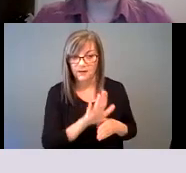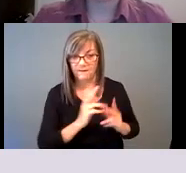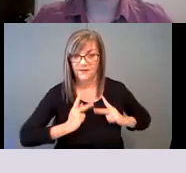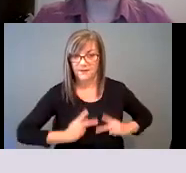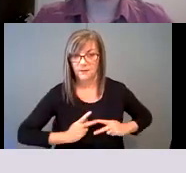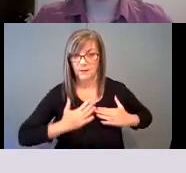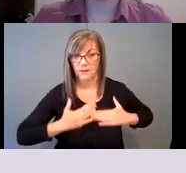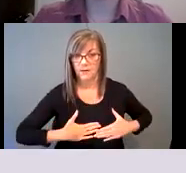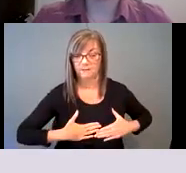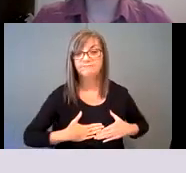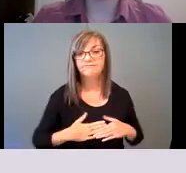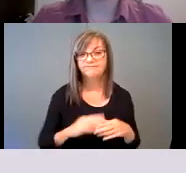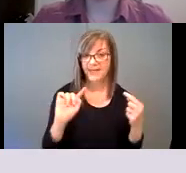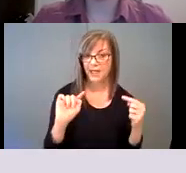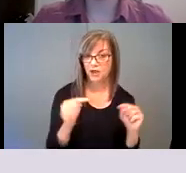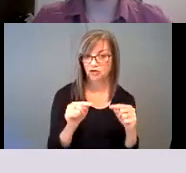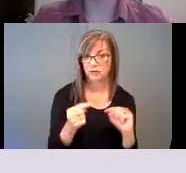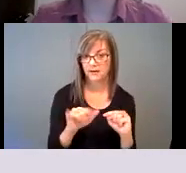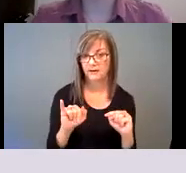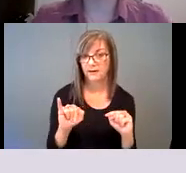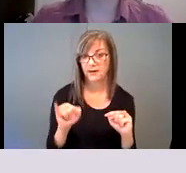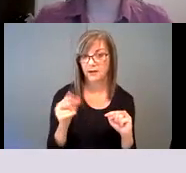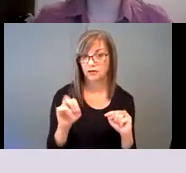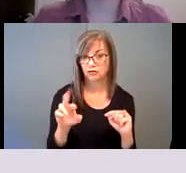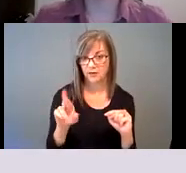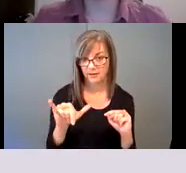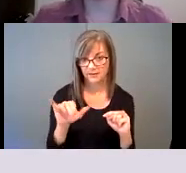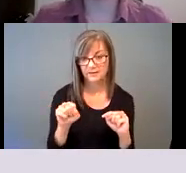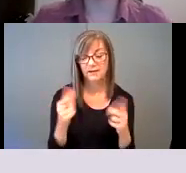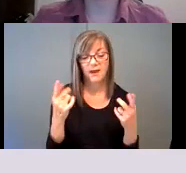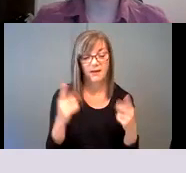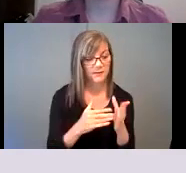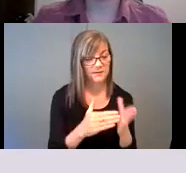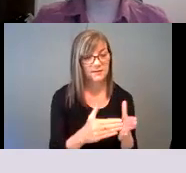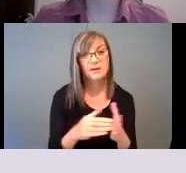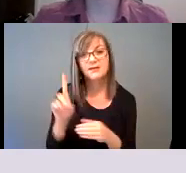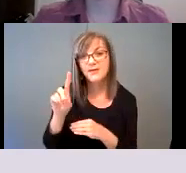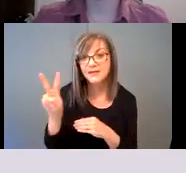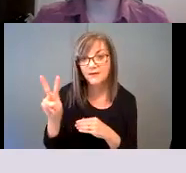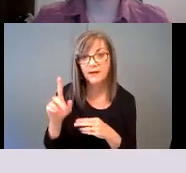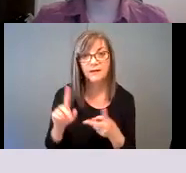I think that's something that a lot of people think of right away, especially with things like domestic violence